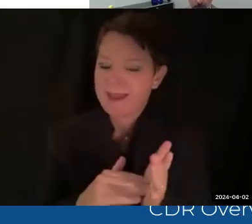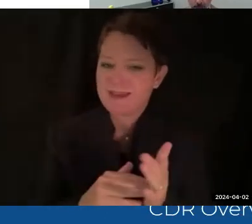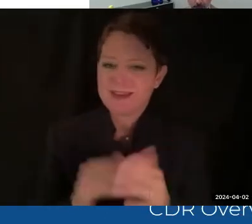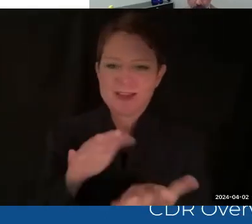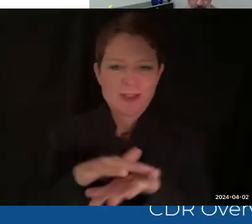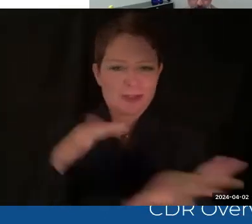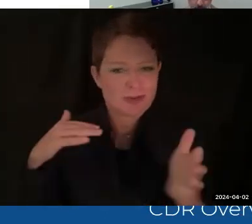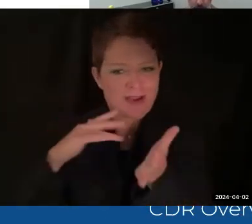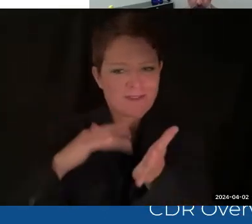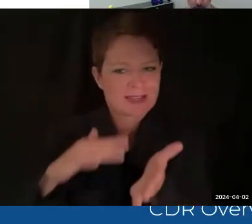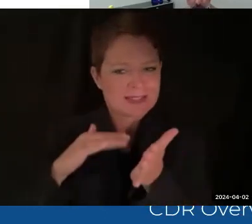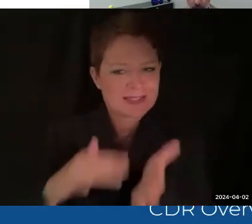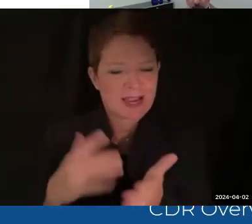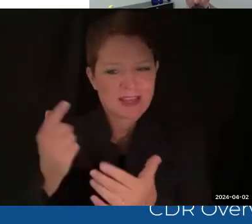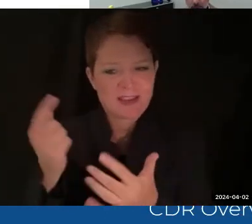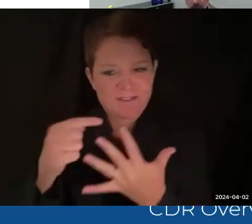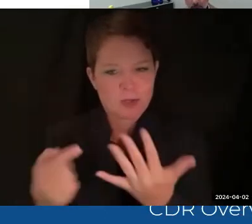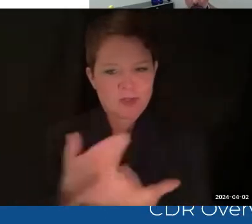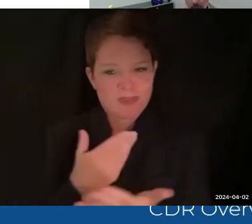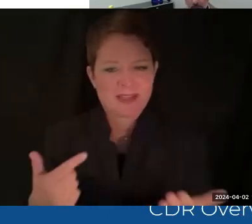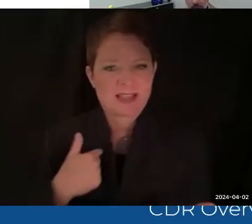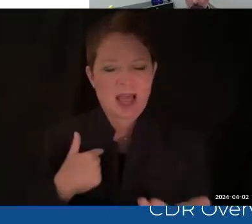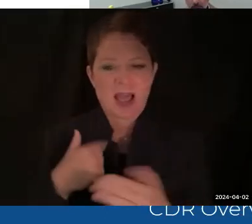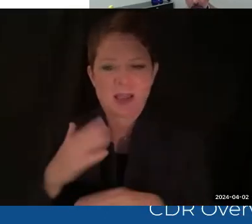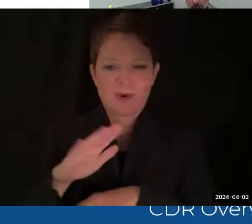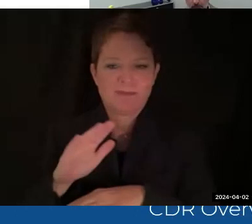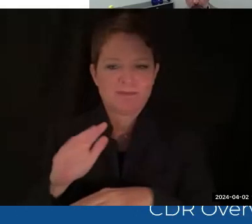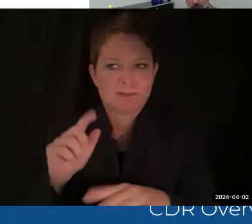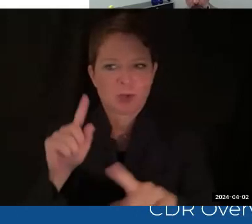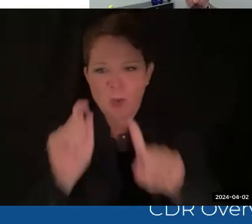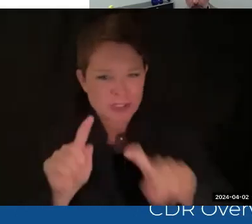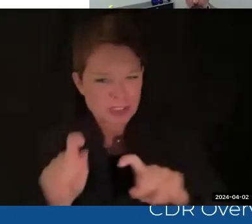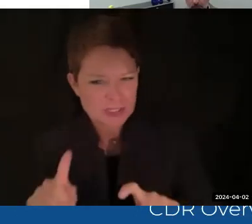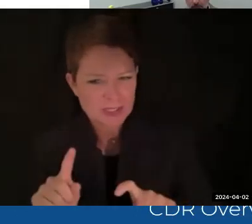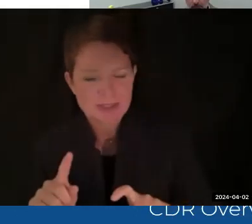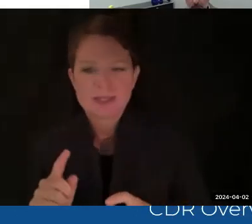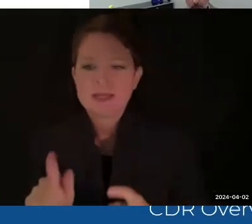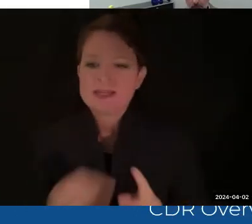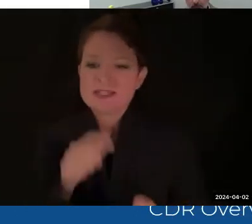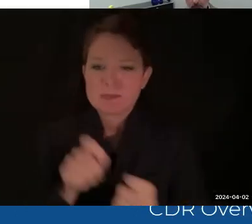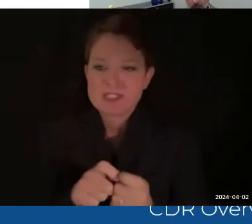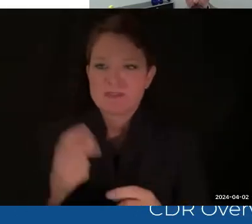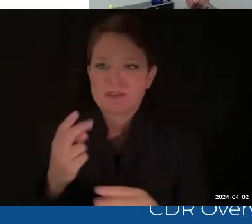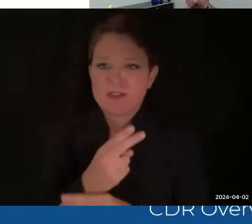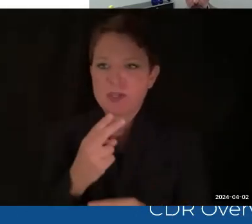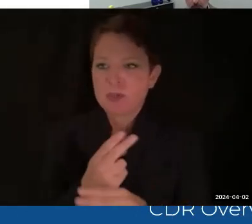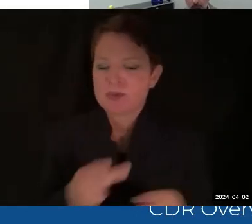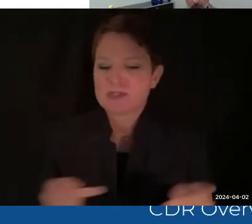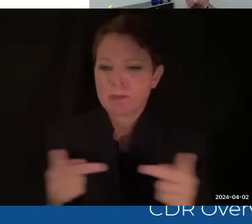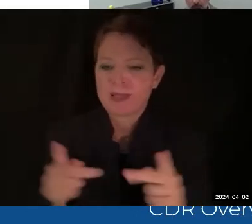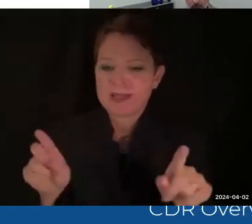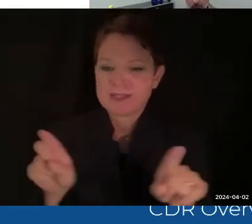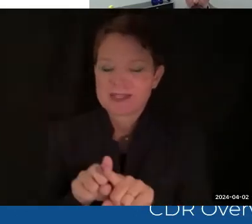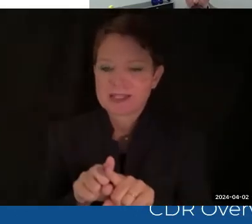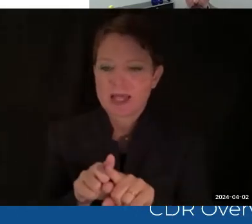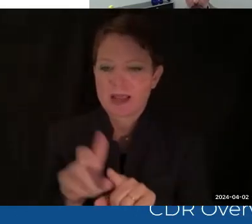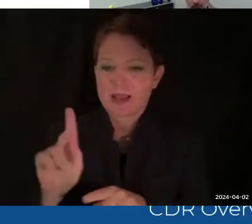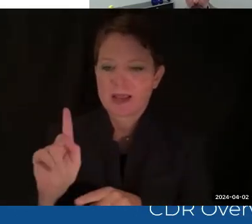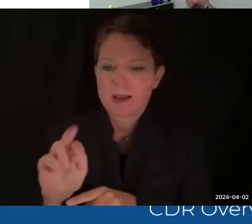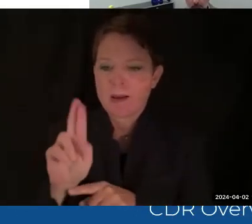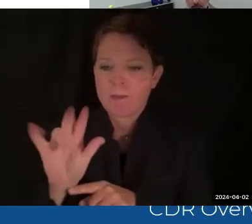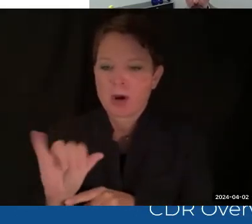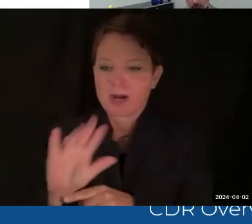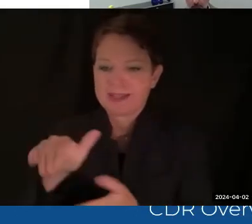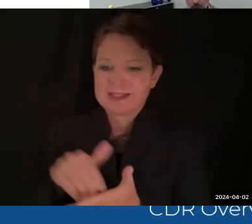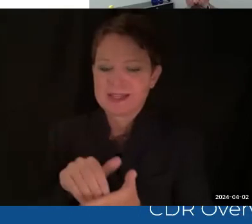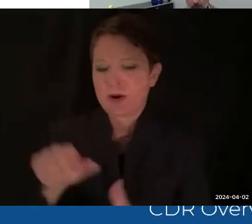traffic studies I would call into question, particularly the use of places like the Barclays Center